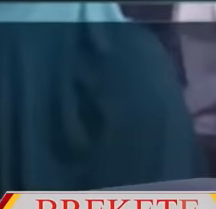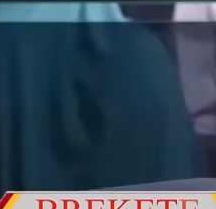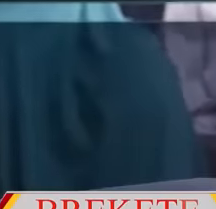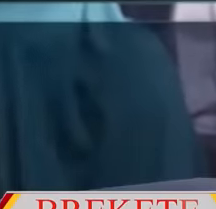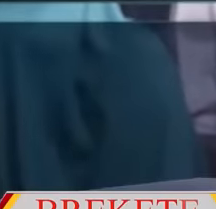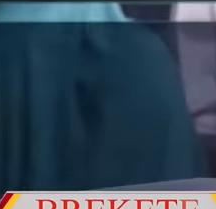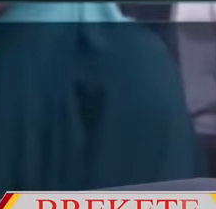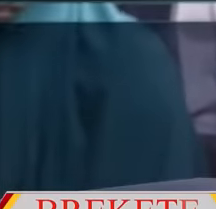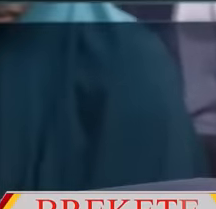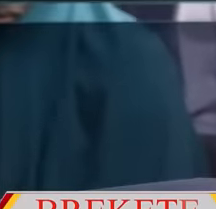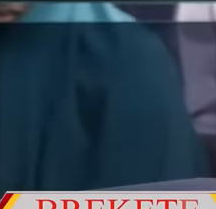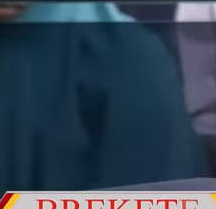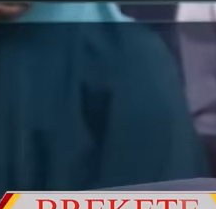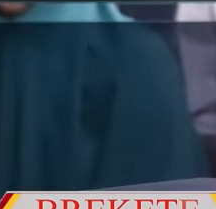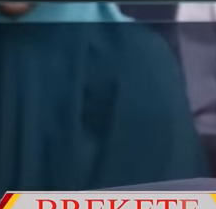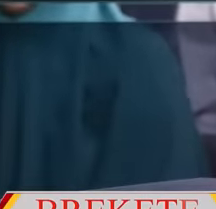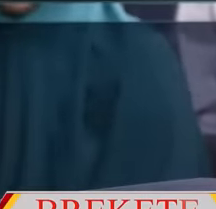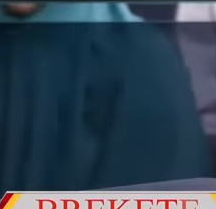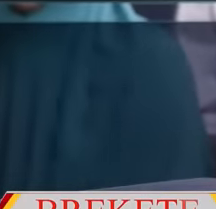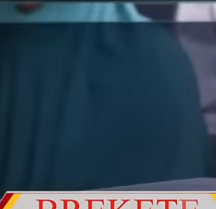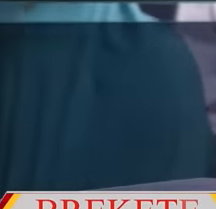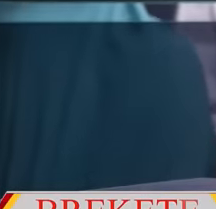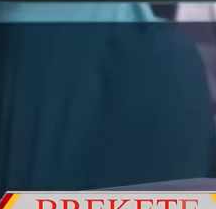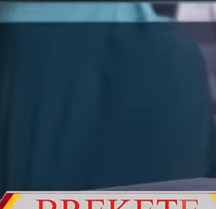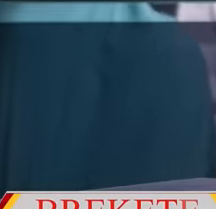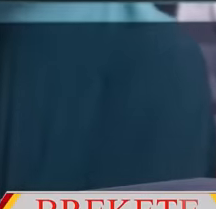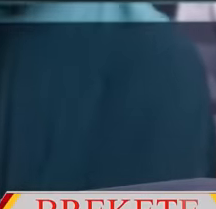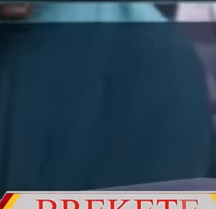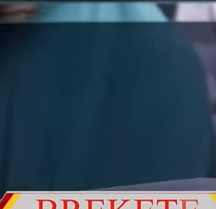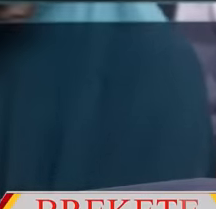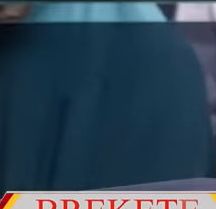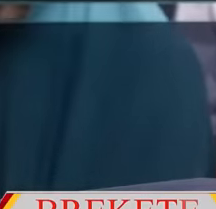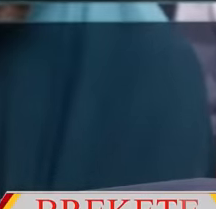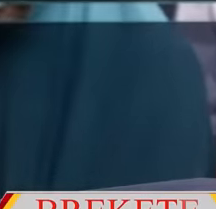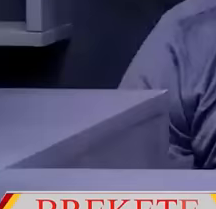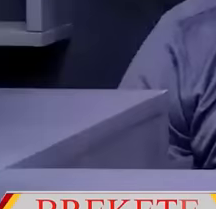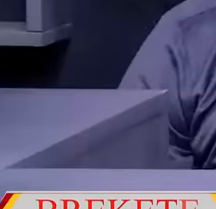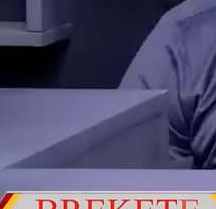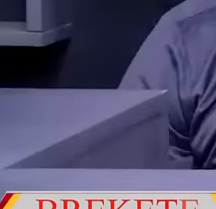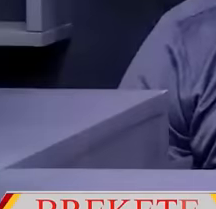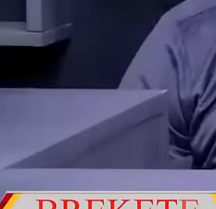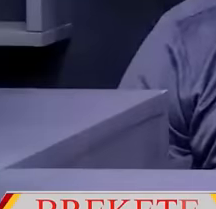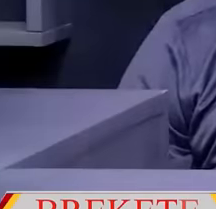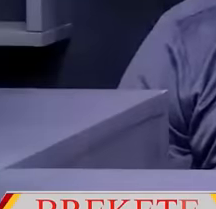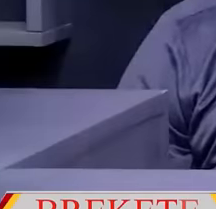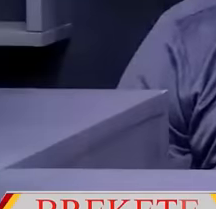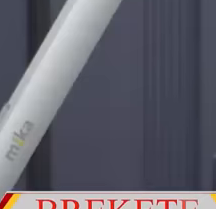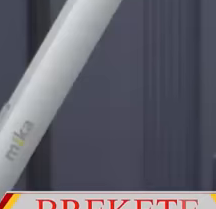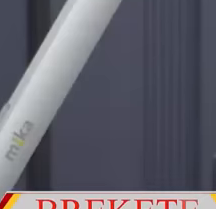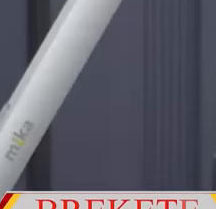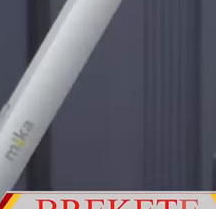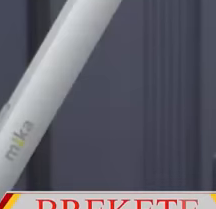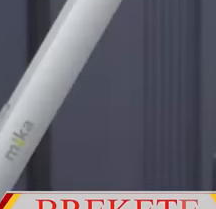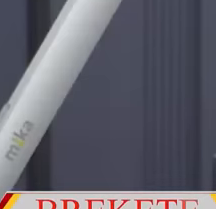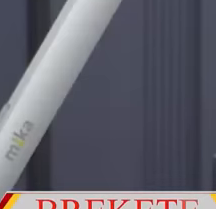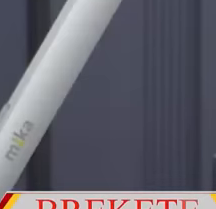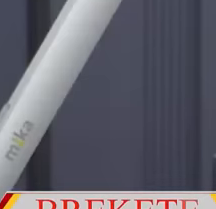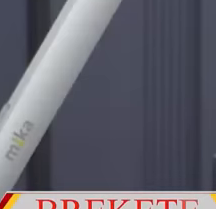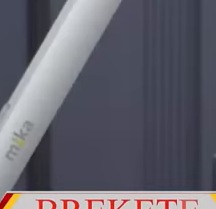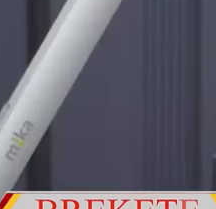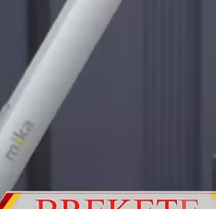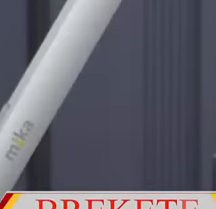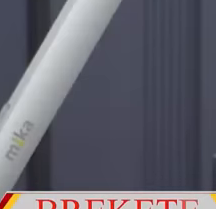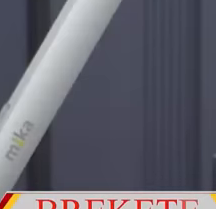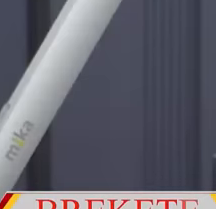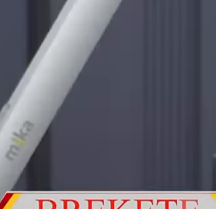for NIA. The same thing happened. He scored the highest score, but yet was not taken. So, we know that one